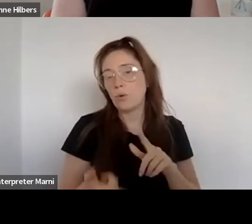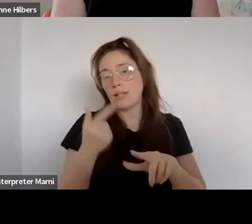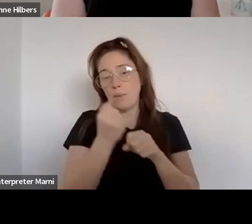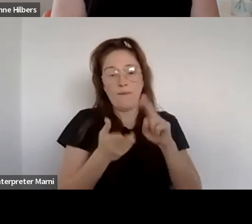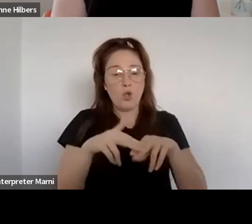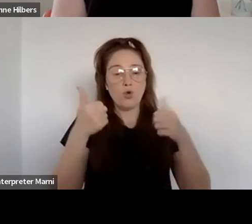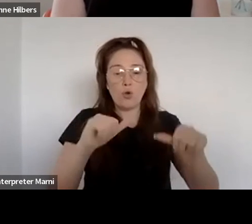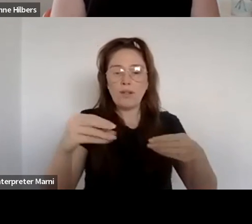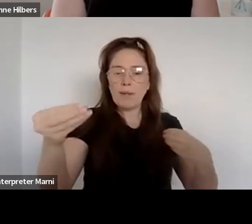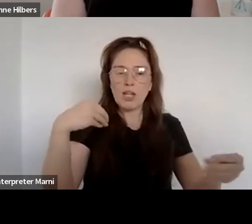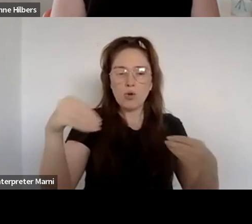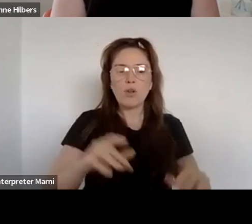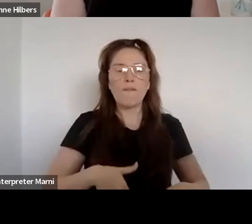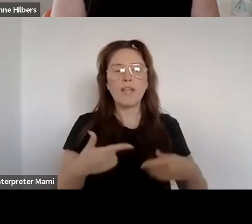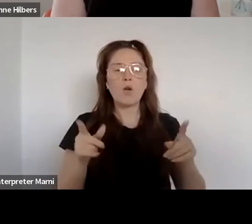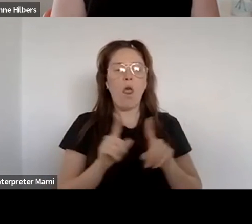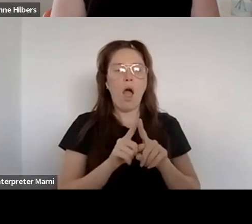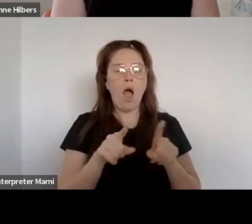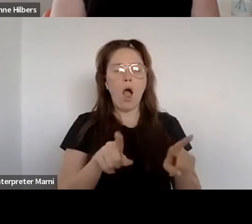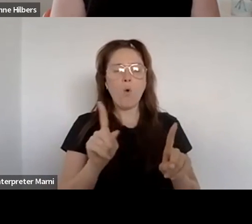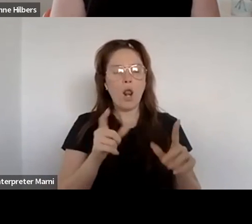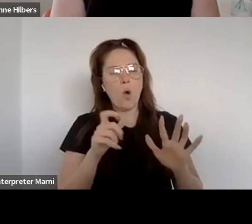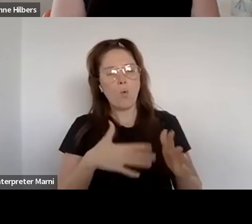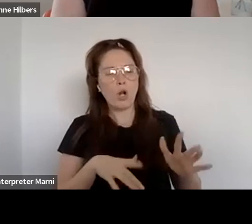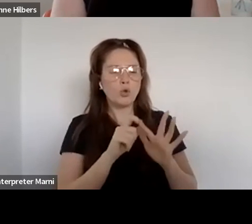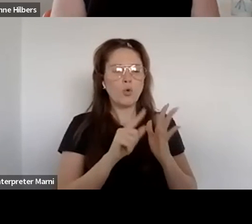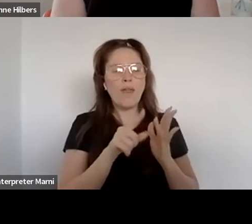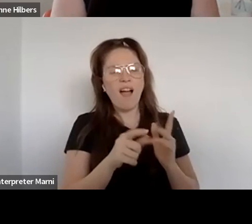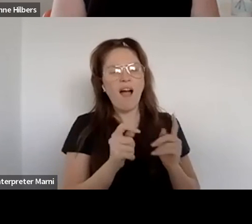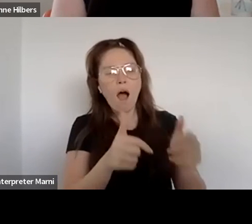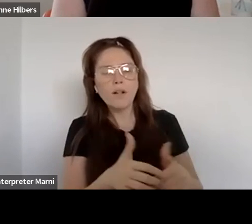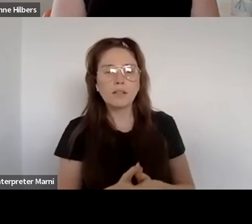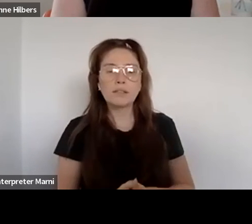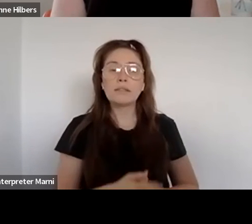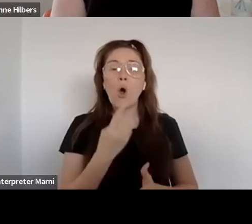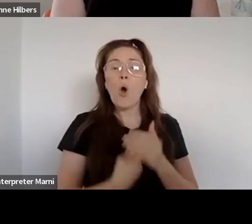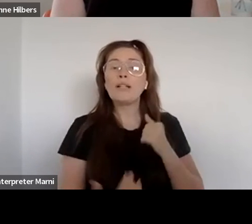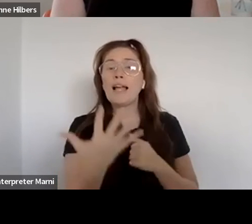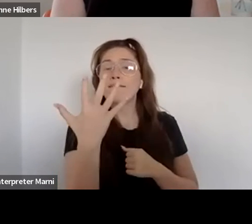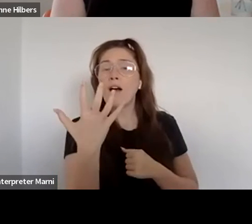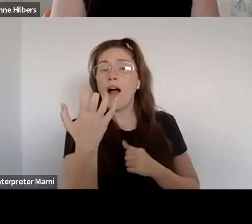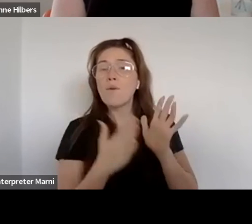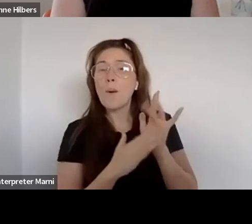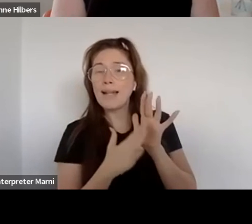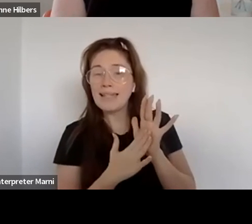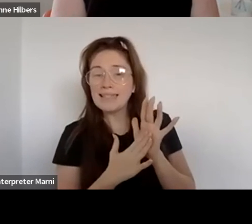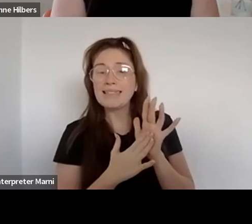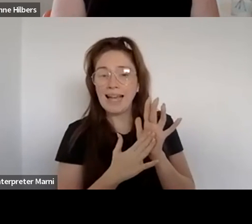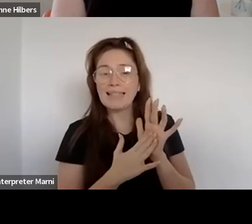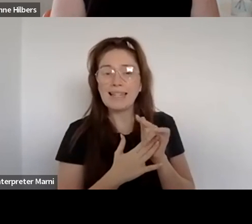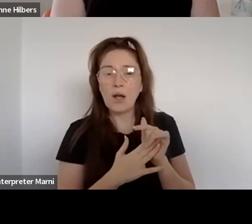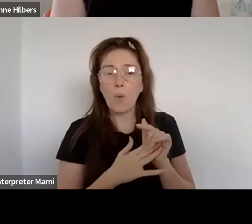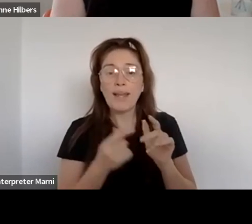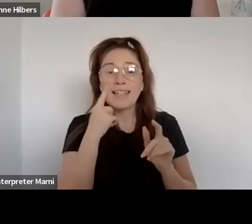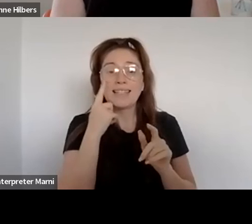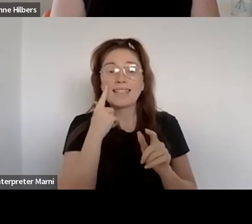you might want to do with it beyond. We've only got 5 minutes left. We've got a lovely question. Yes, it is a language. There's a whole lot of dialogue going